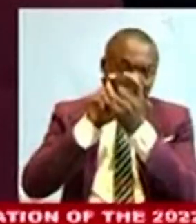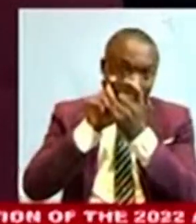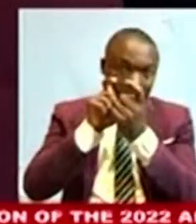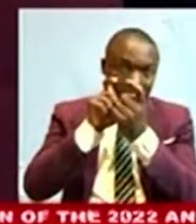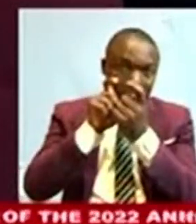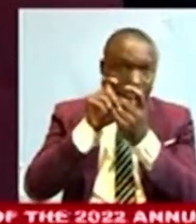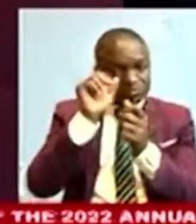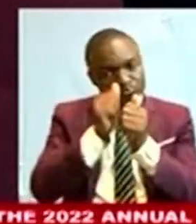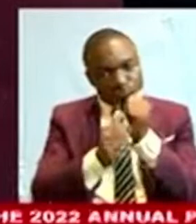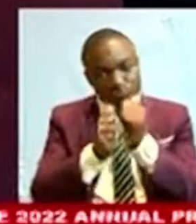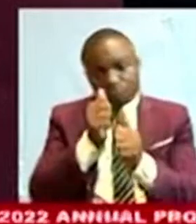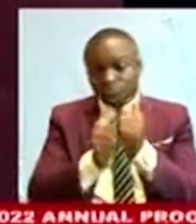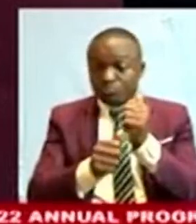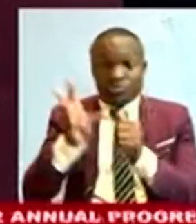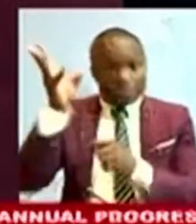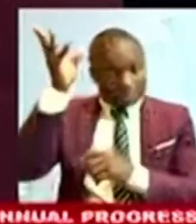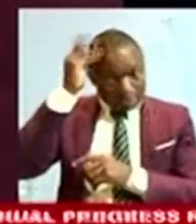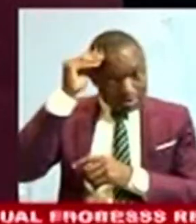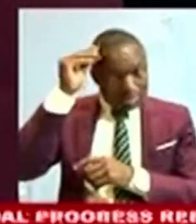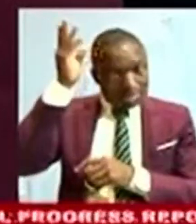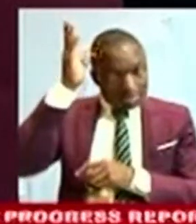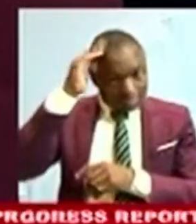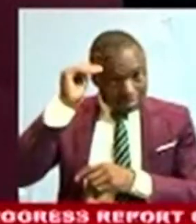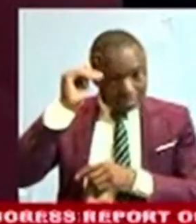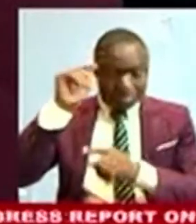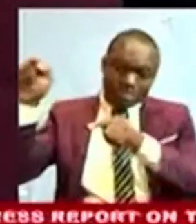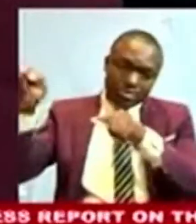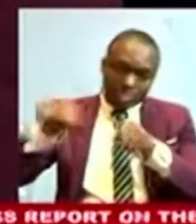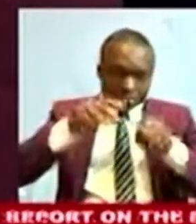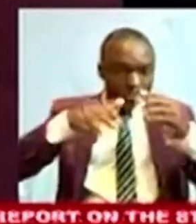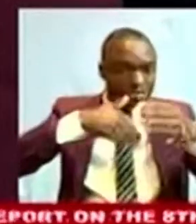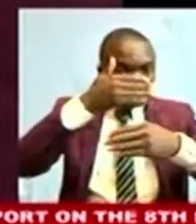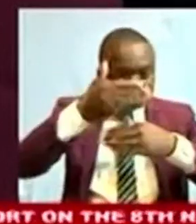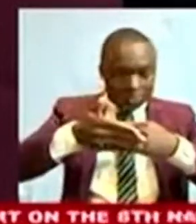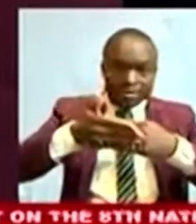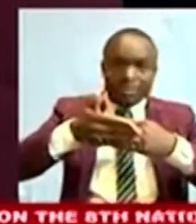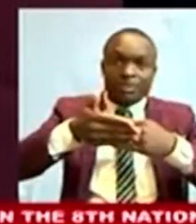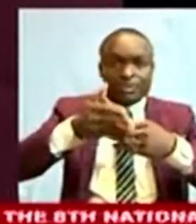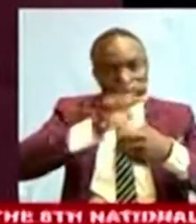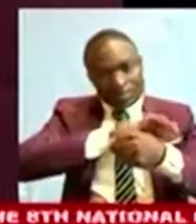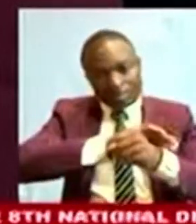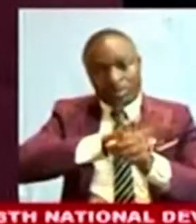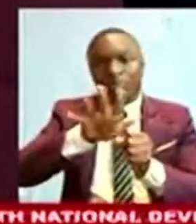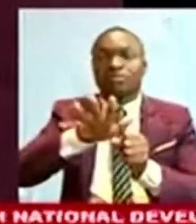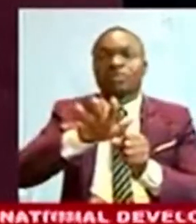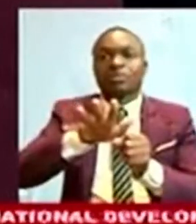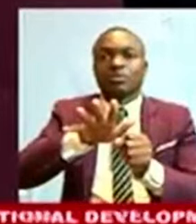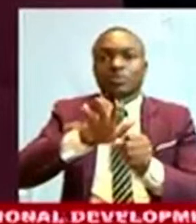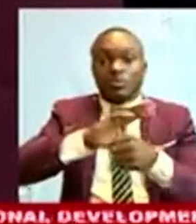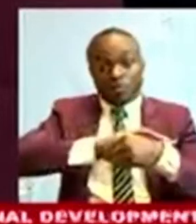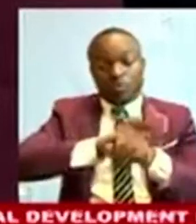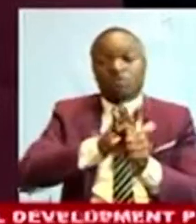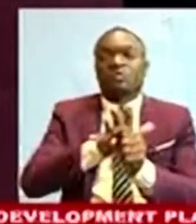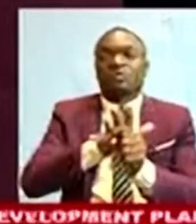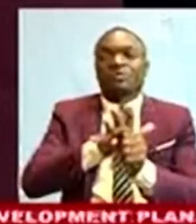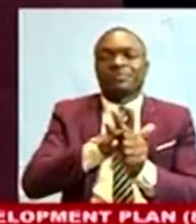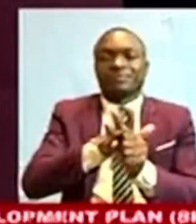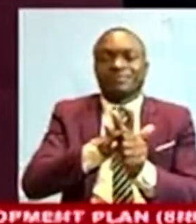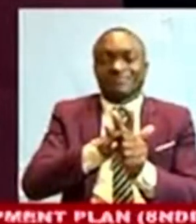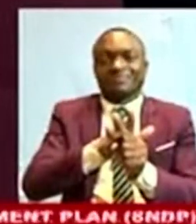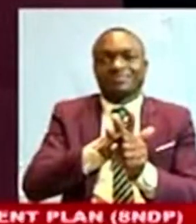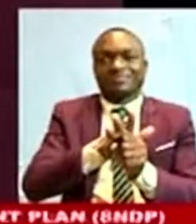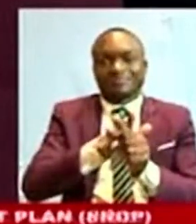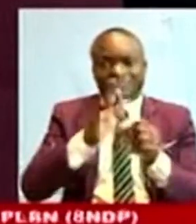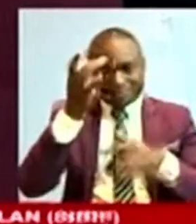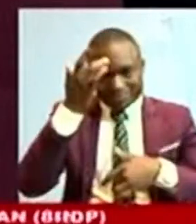which we did experience, especially as we are coming out of the pandemic, the post-COVID pandemic, which do relate to drug